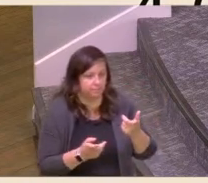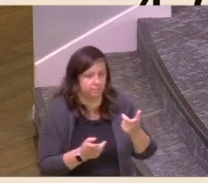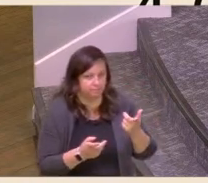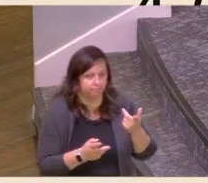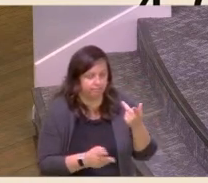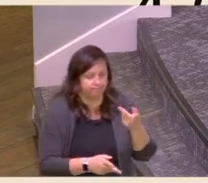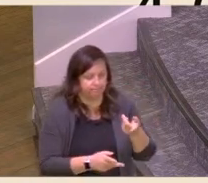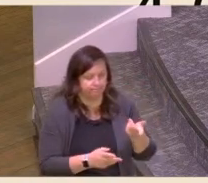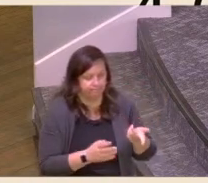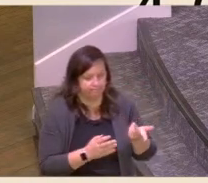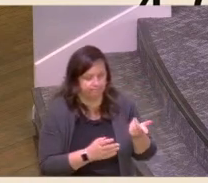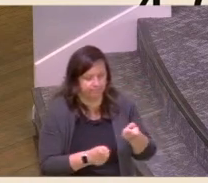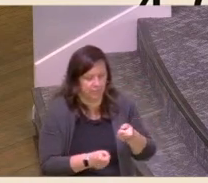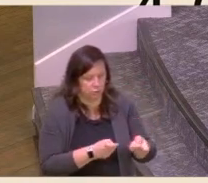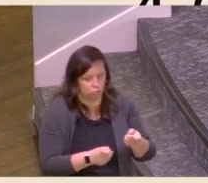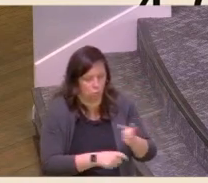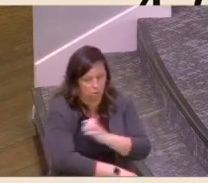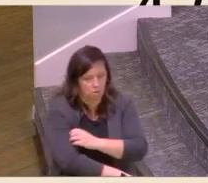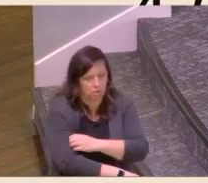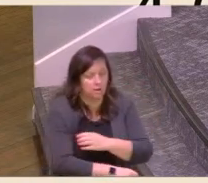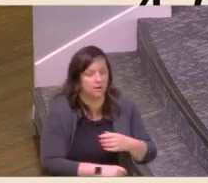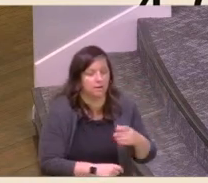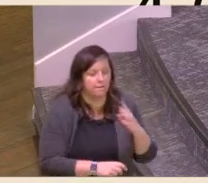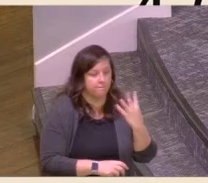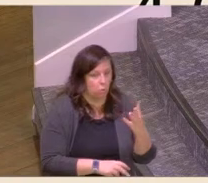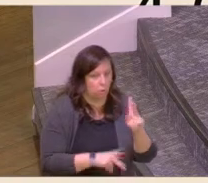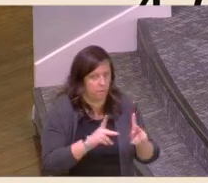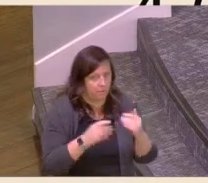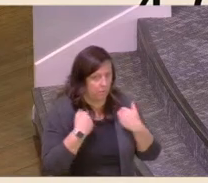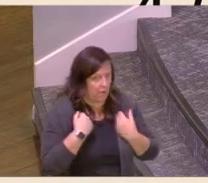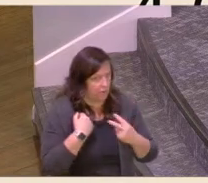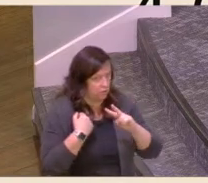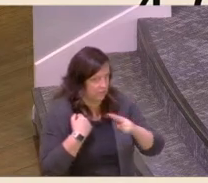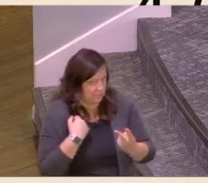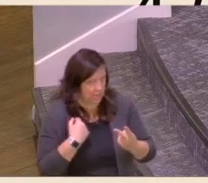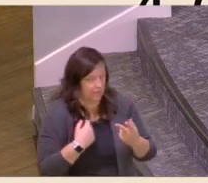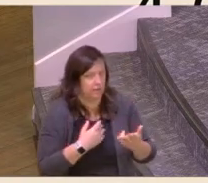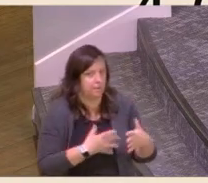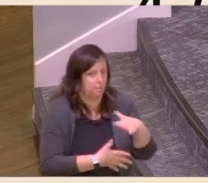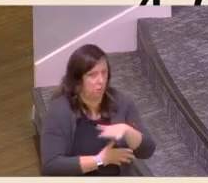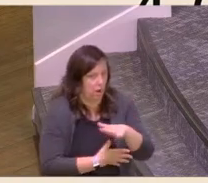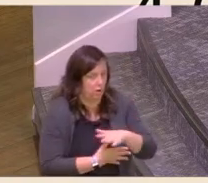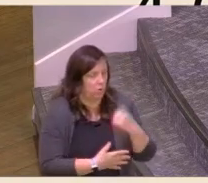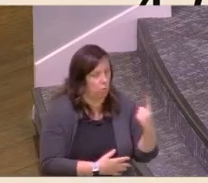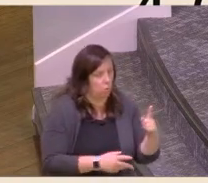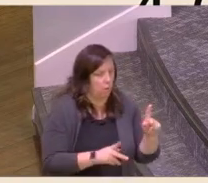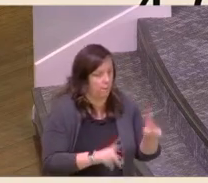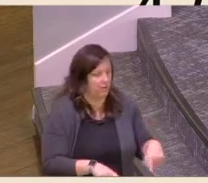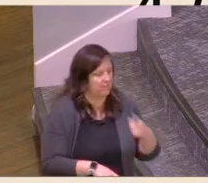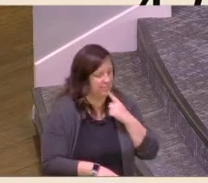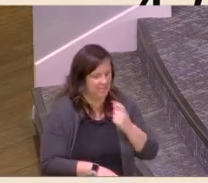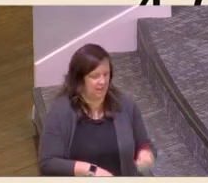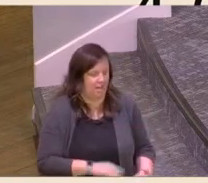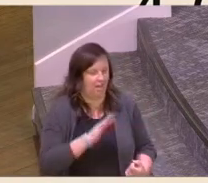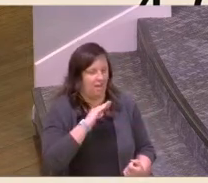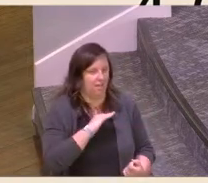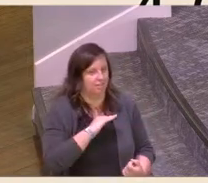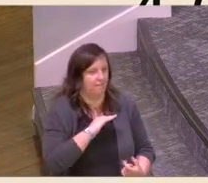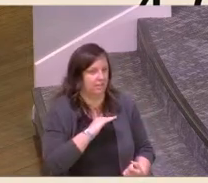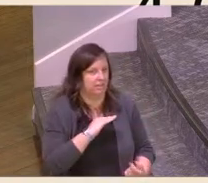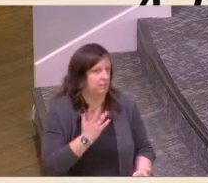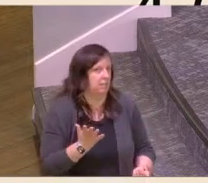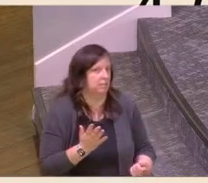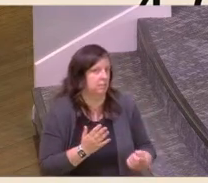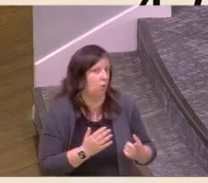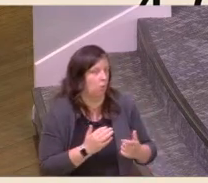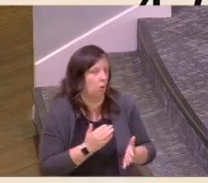had it as their first or second priority. 1 person had it as the 11th, so almost the least important. I will